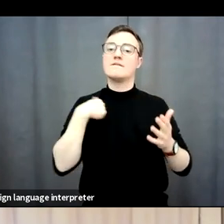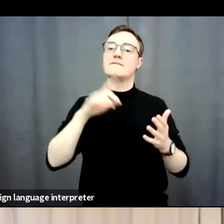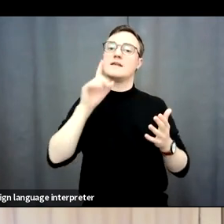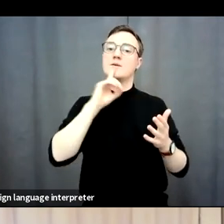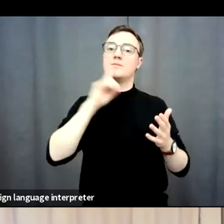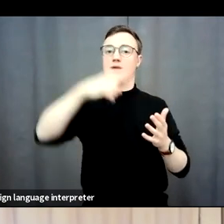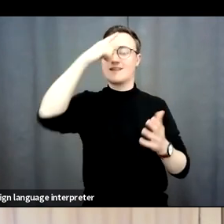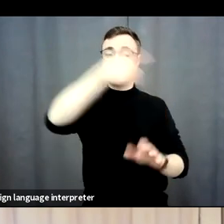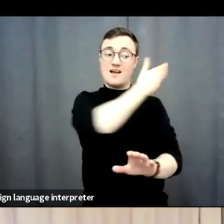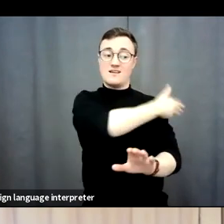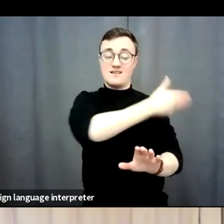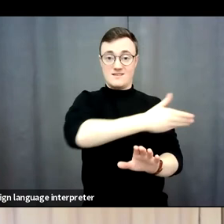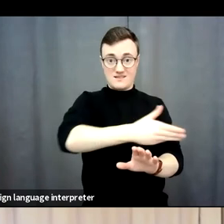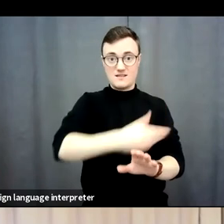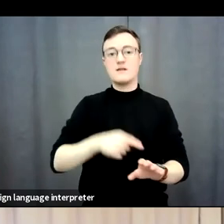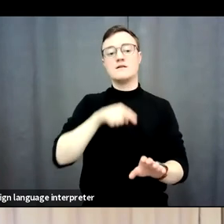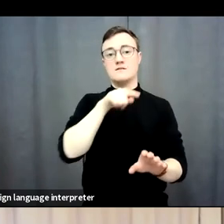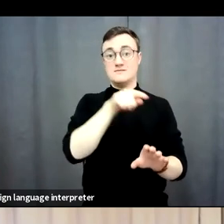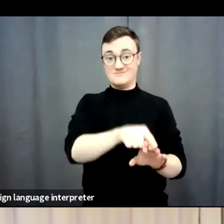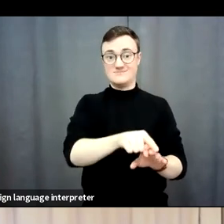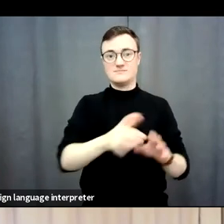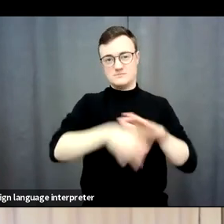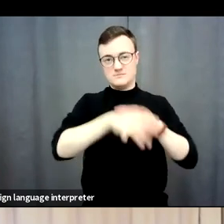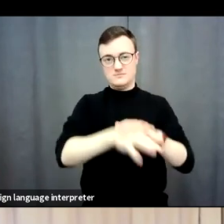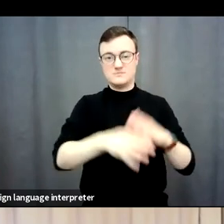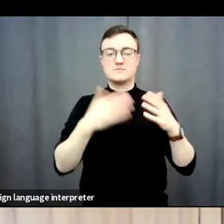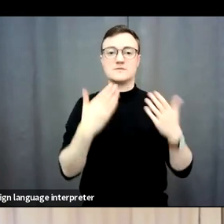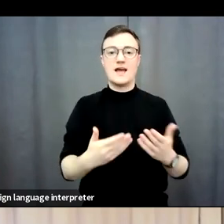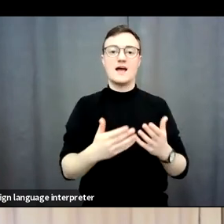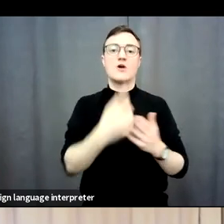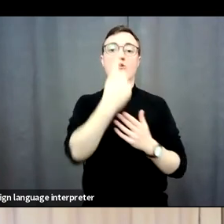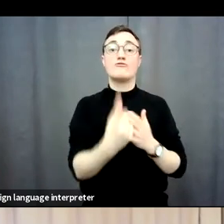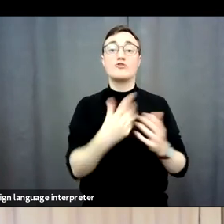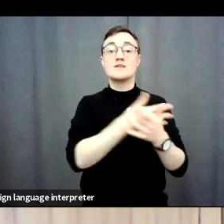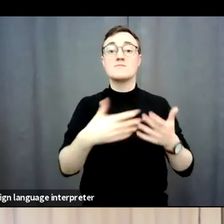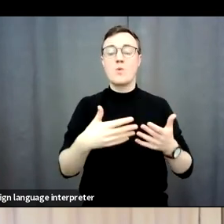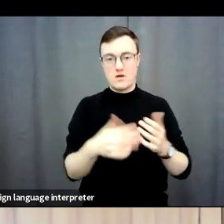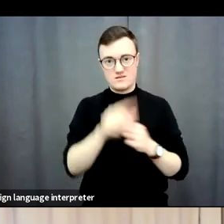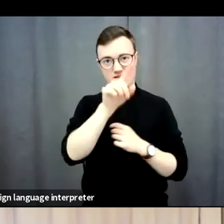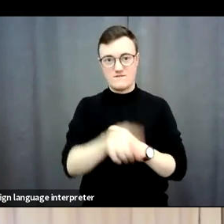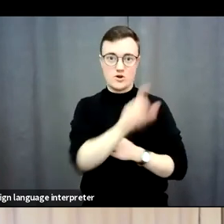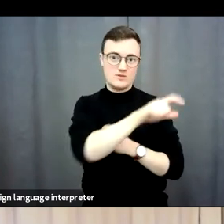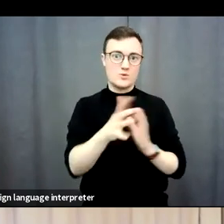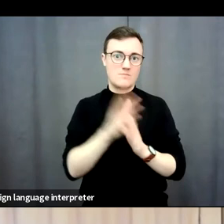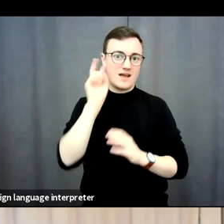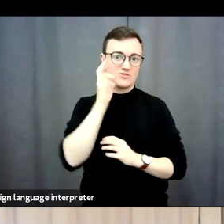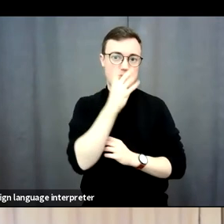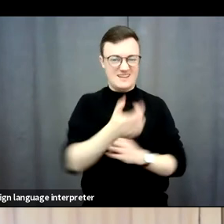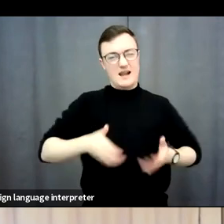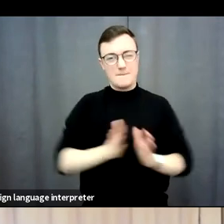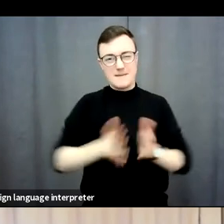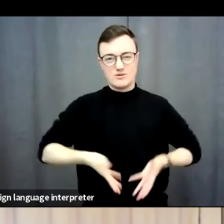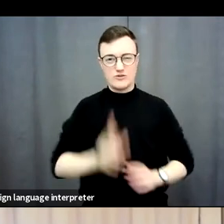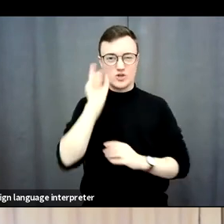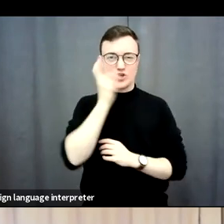first language for the children with congenital deafblindness. But then they could see